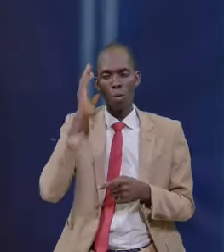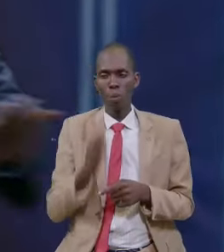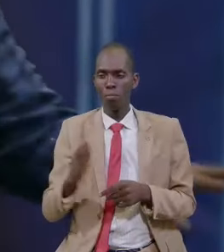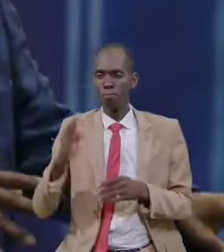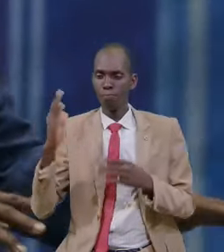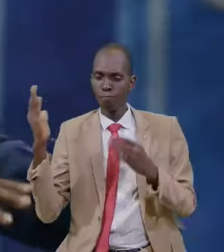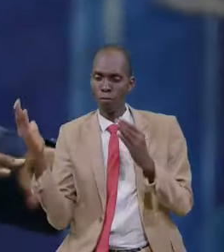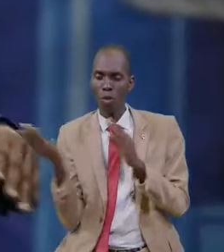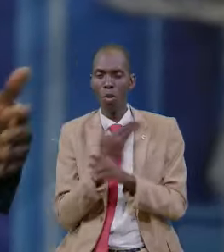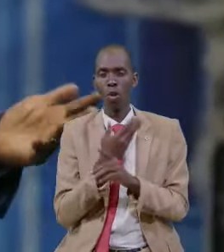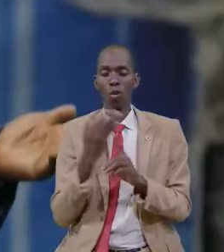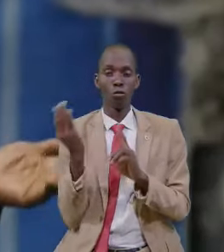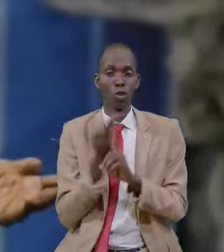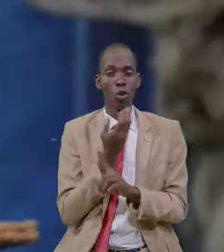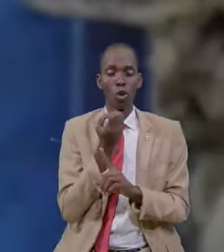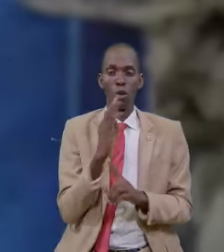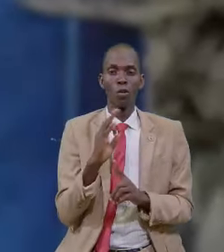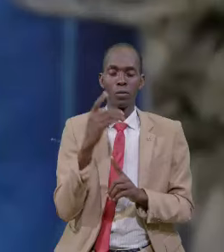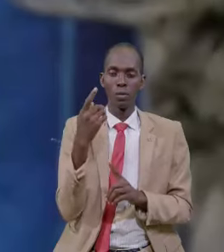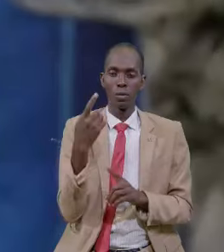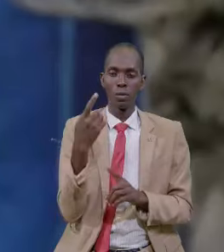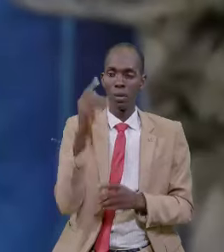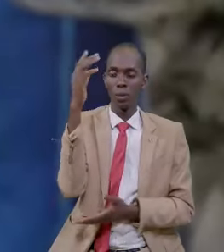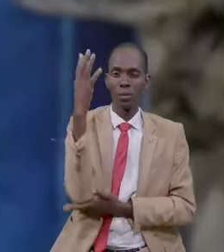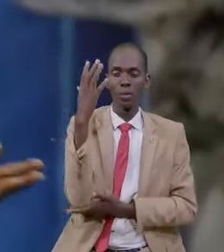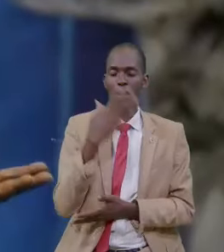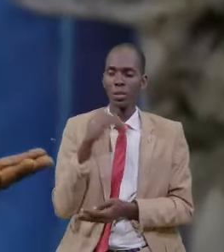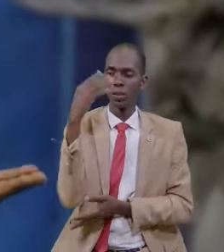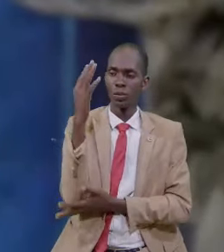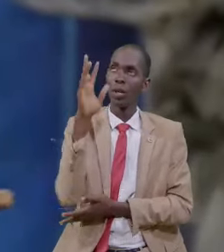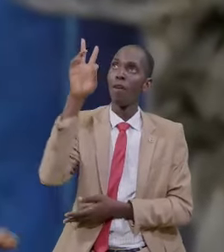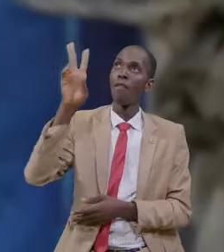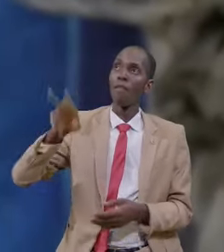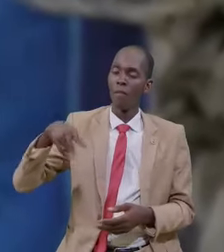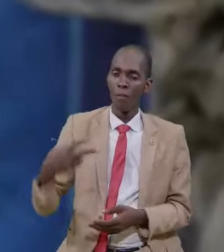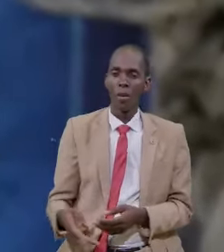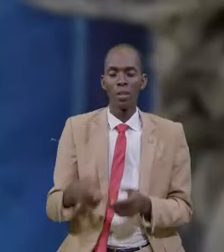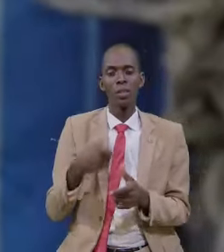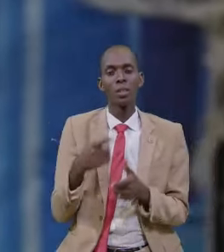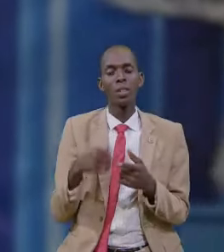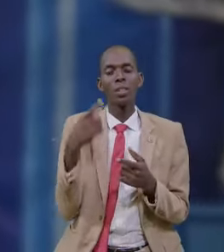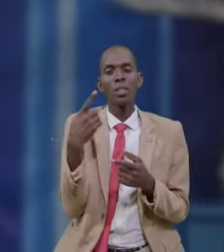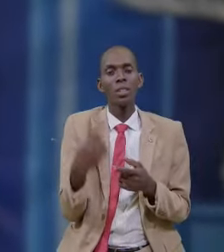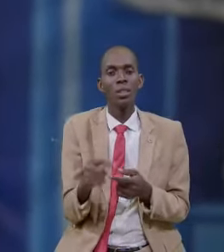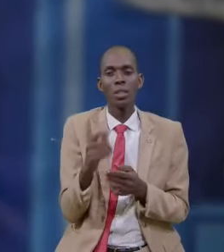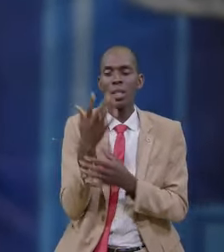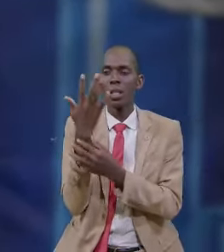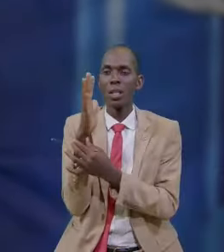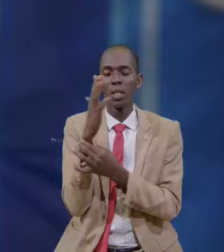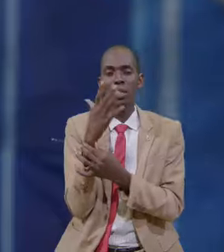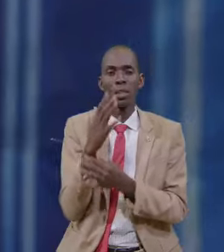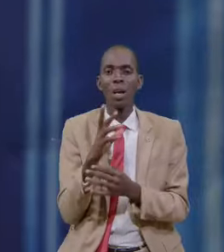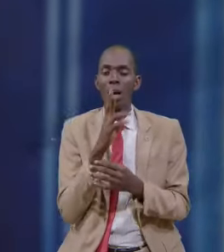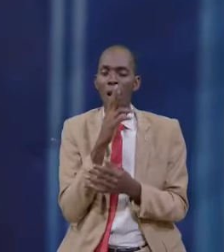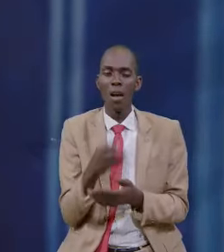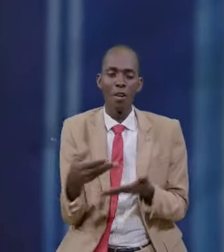tree falls, all the leaves appear fresh. All the fruits, they appear fresh. It appears that